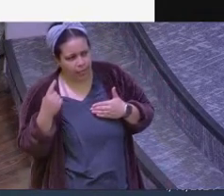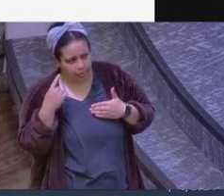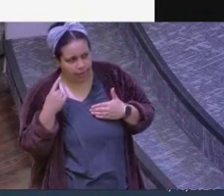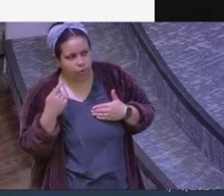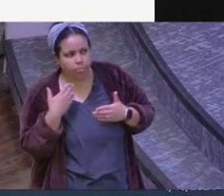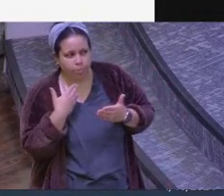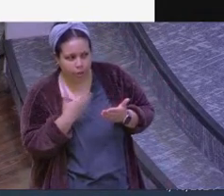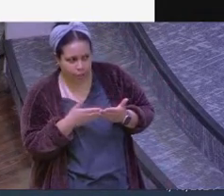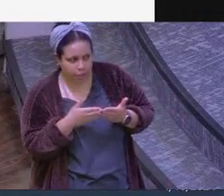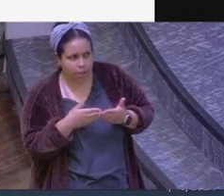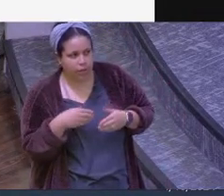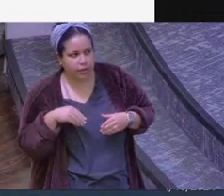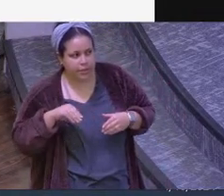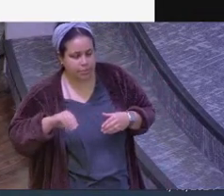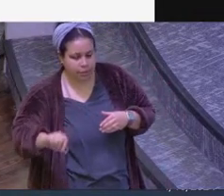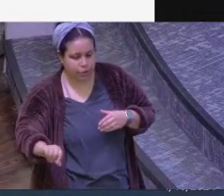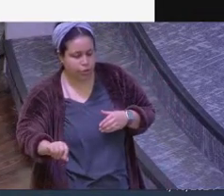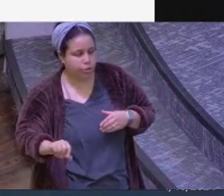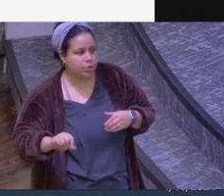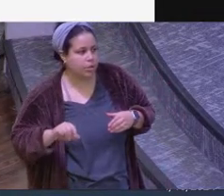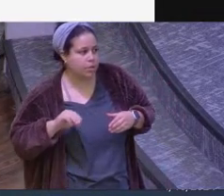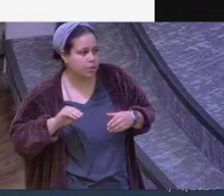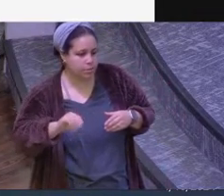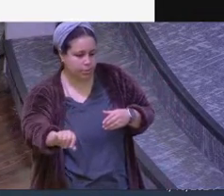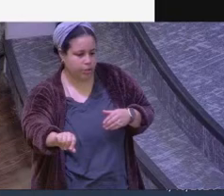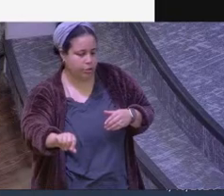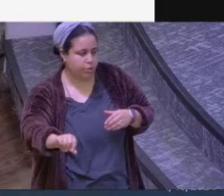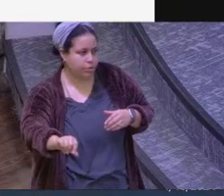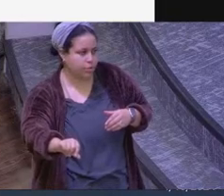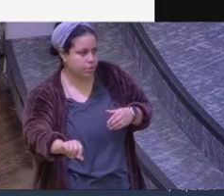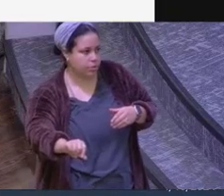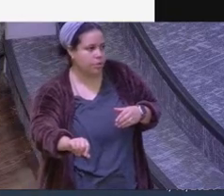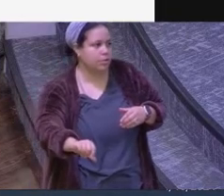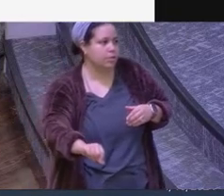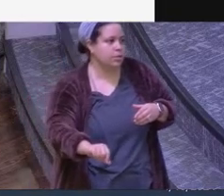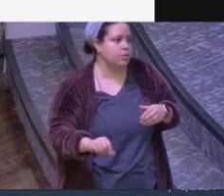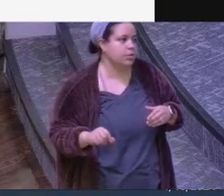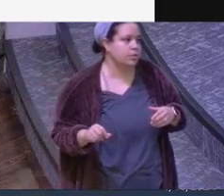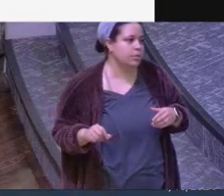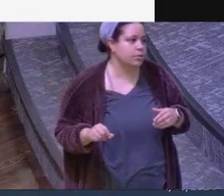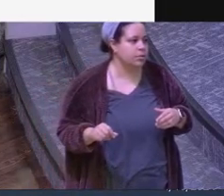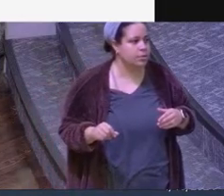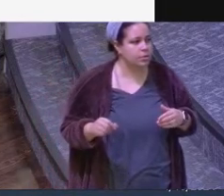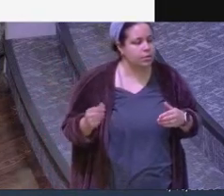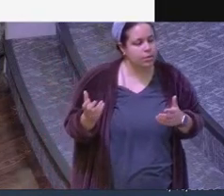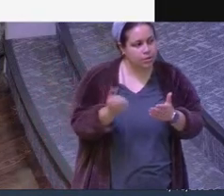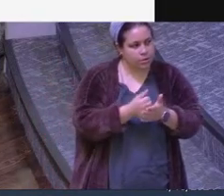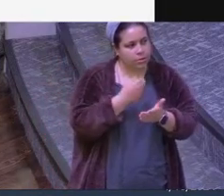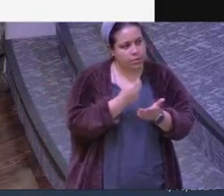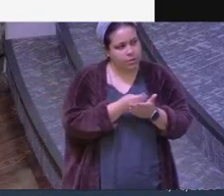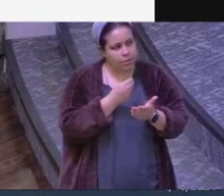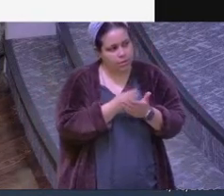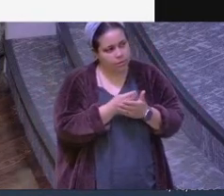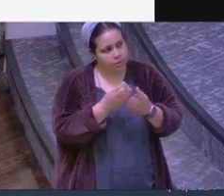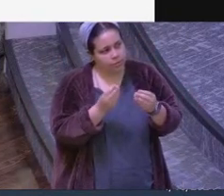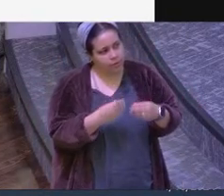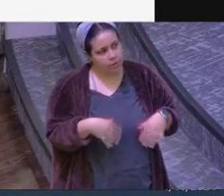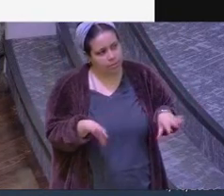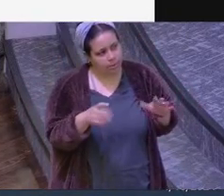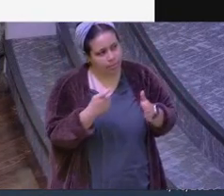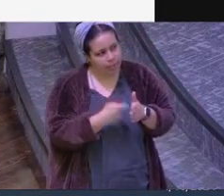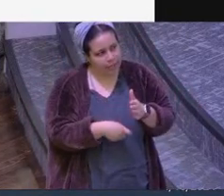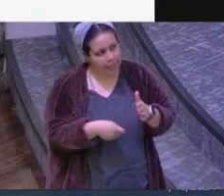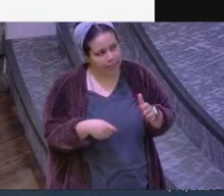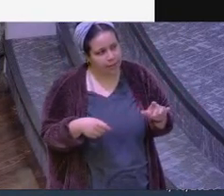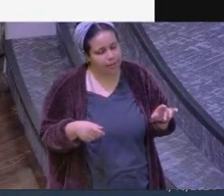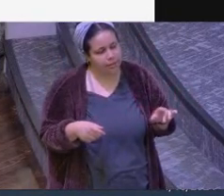on the expenditure side as far as where we're at right now. Revenue, definitely, we need property tax, we need a good number, and we also need